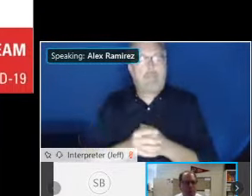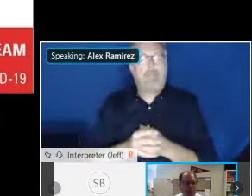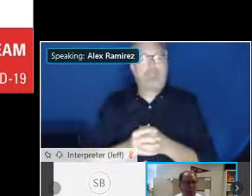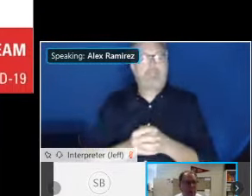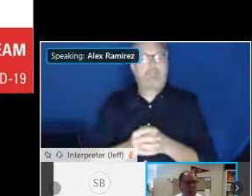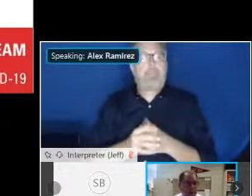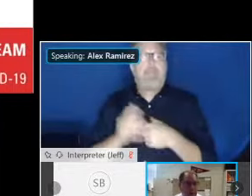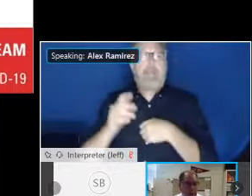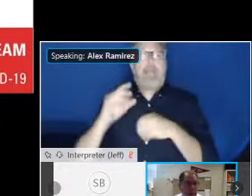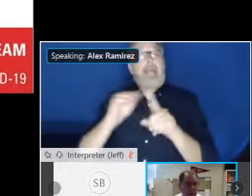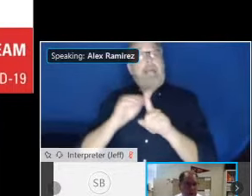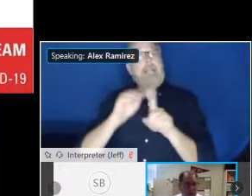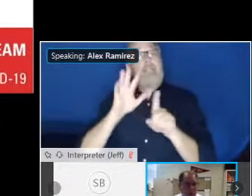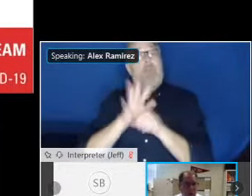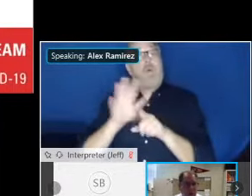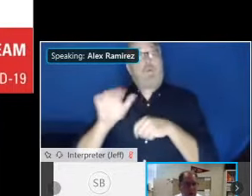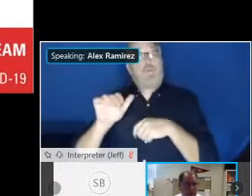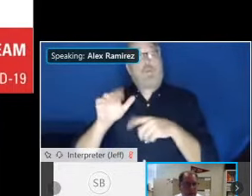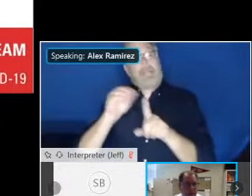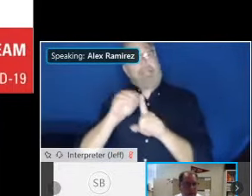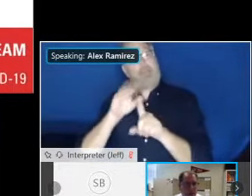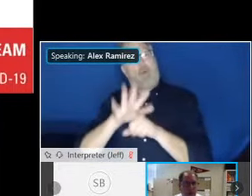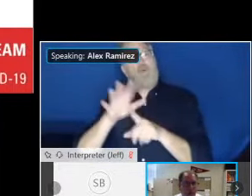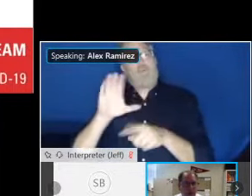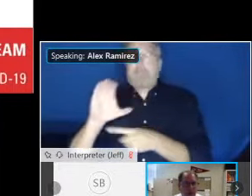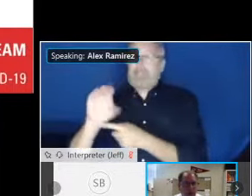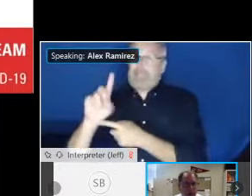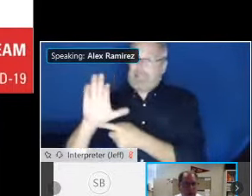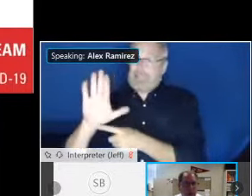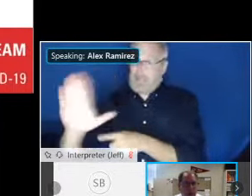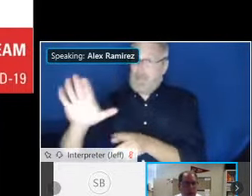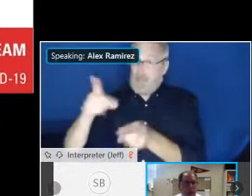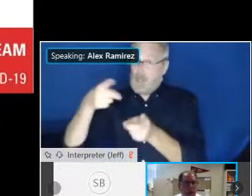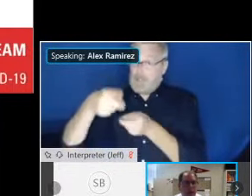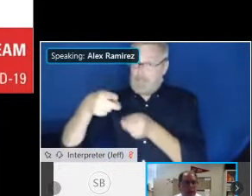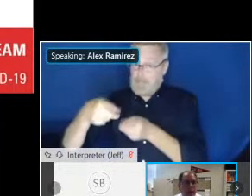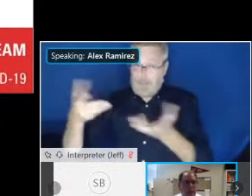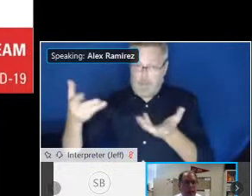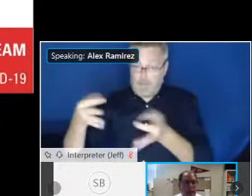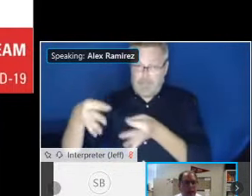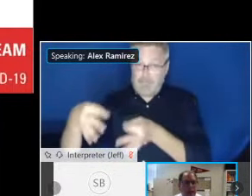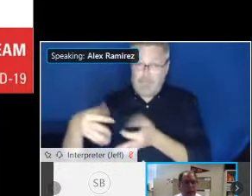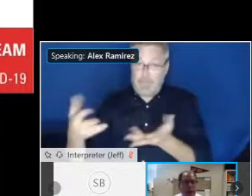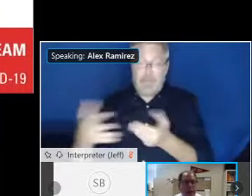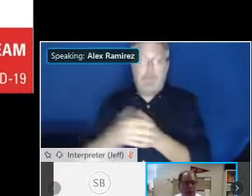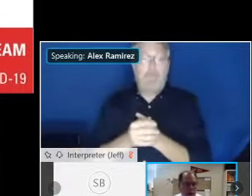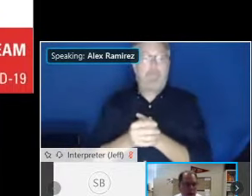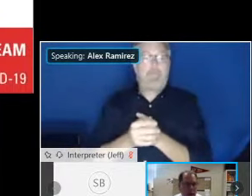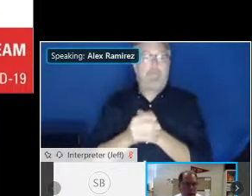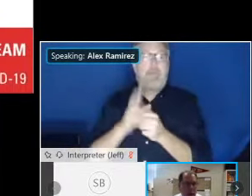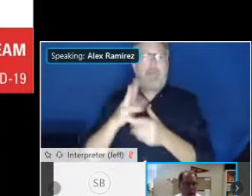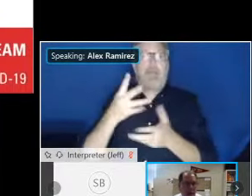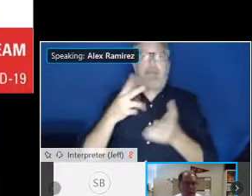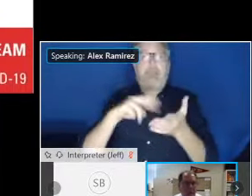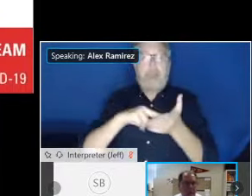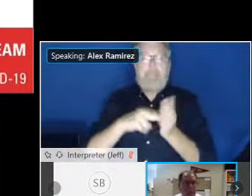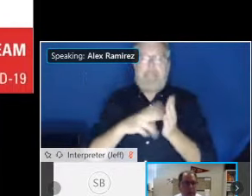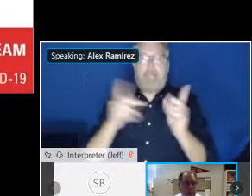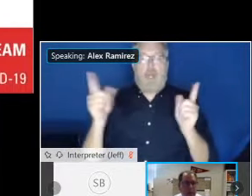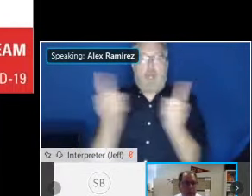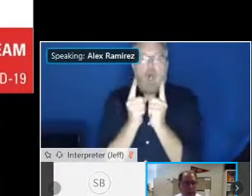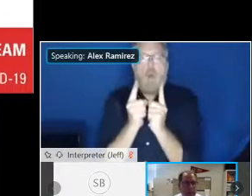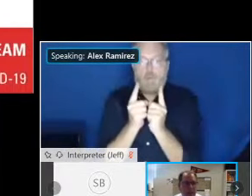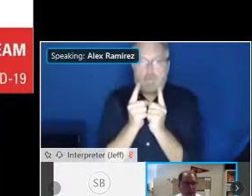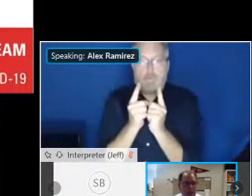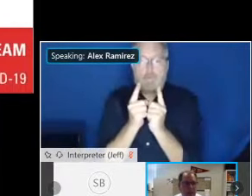exposure is primarily, or the definition of exposure that the CDC utilizes is being in close contact, that